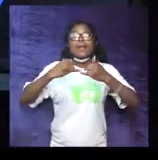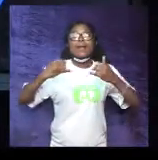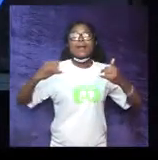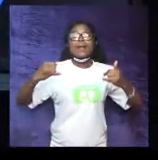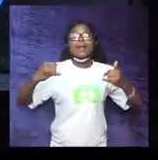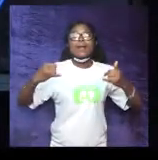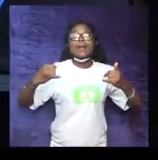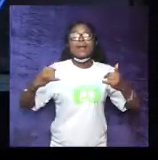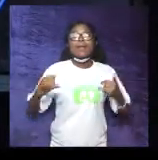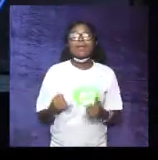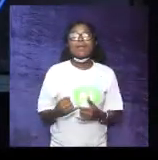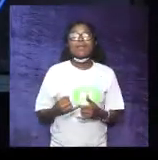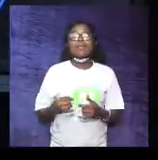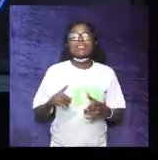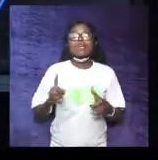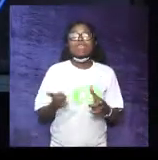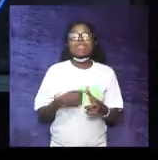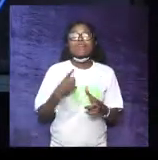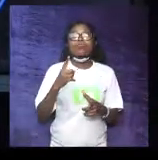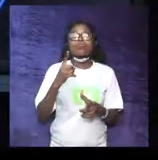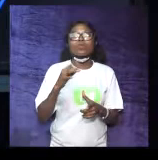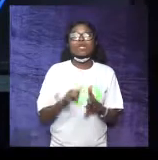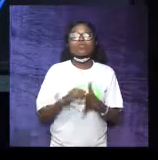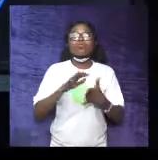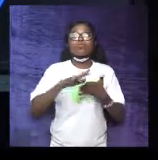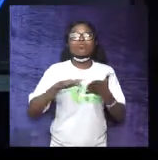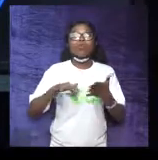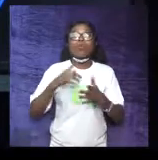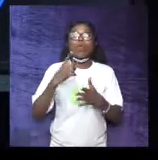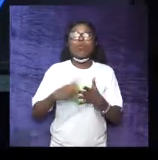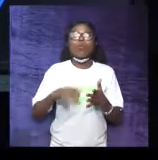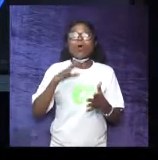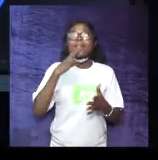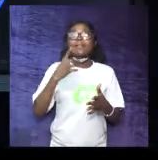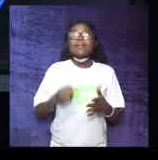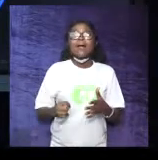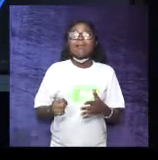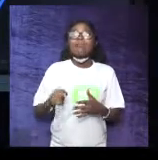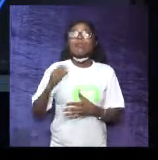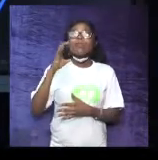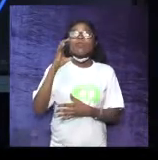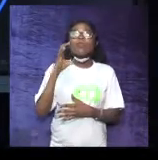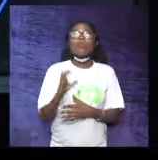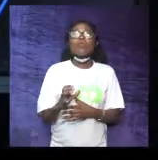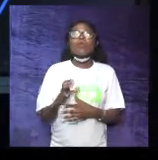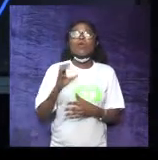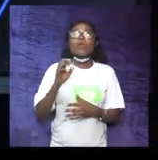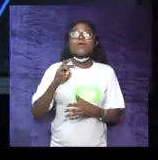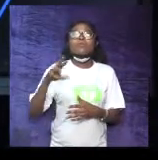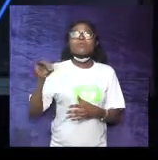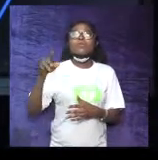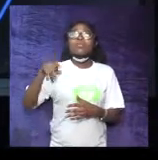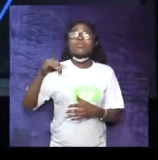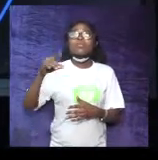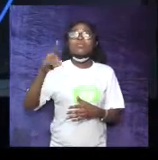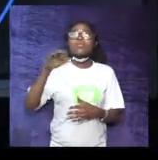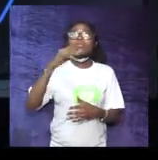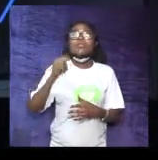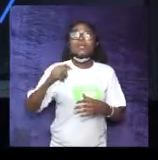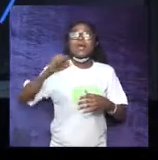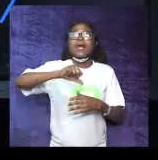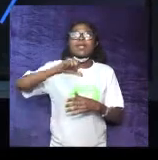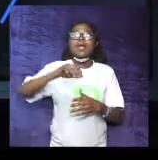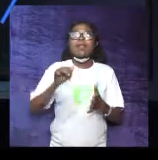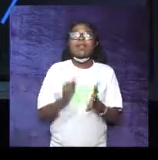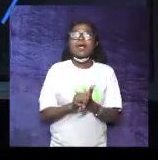Corresponding angles are the first one that we will study. What are corresponding angles? Corresponding angles are